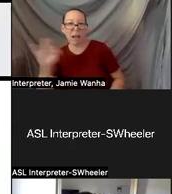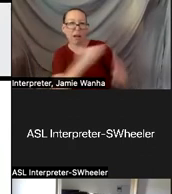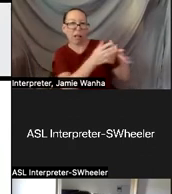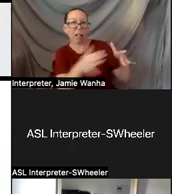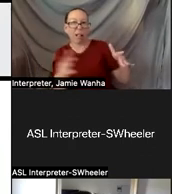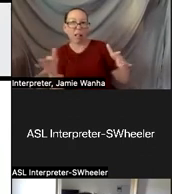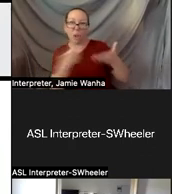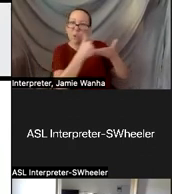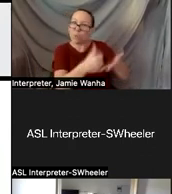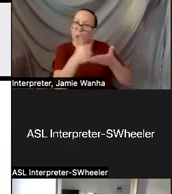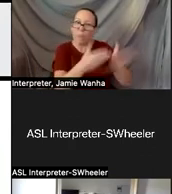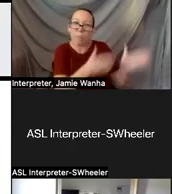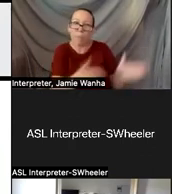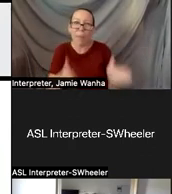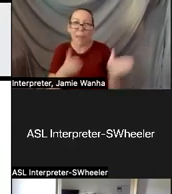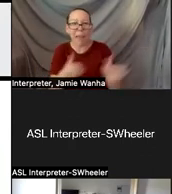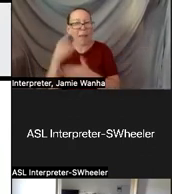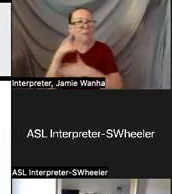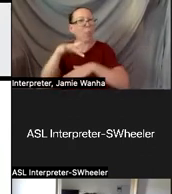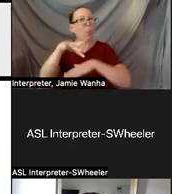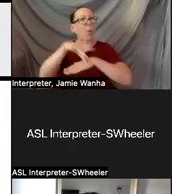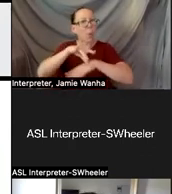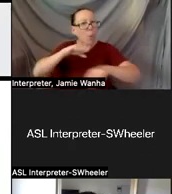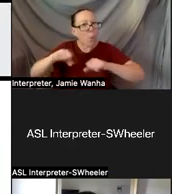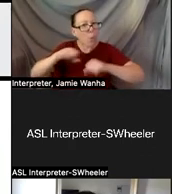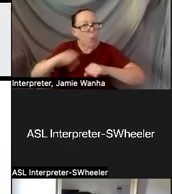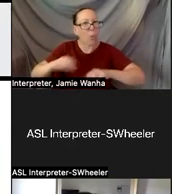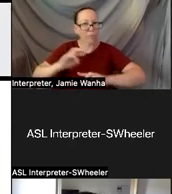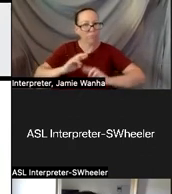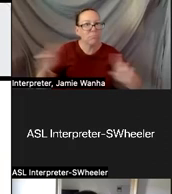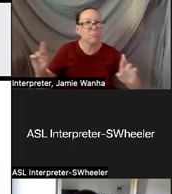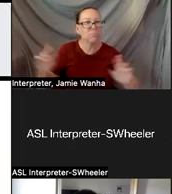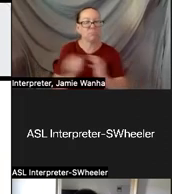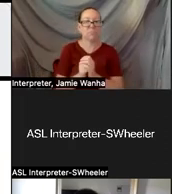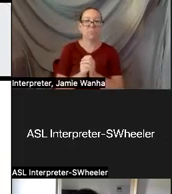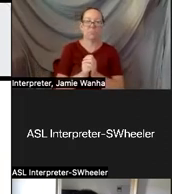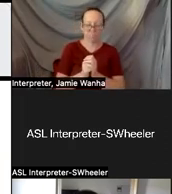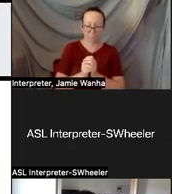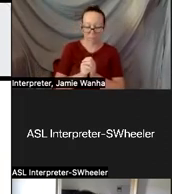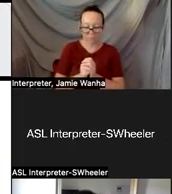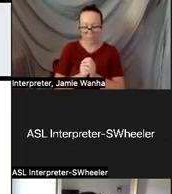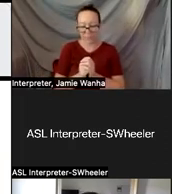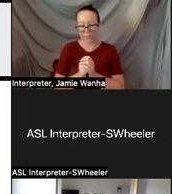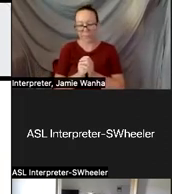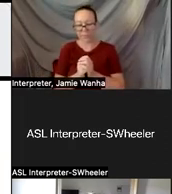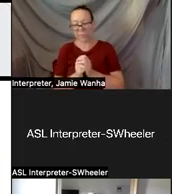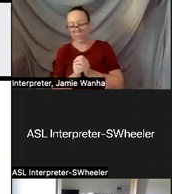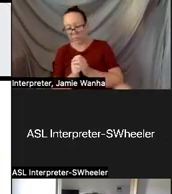the children of the staff members, and children for the patients, and then we did it for health center partners as